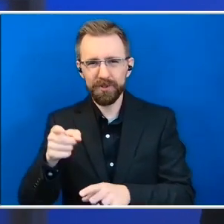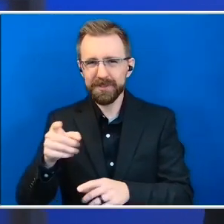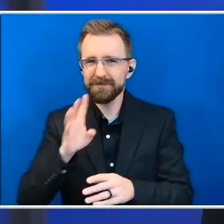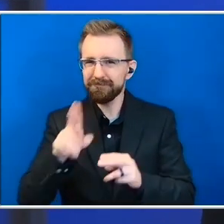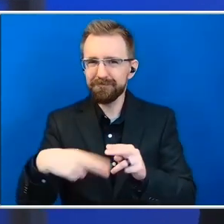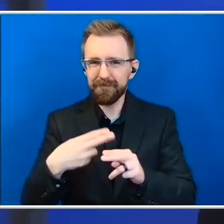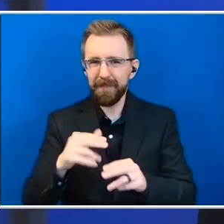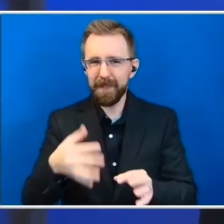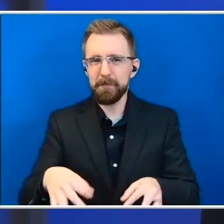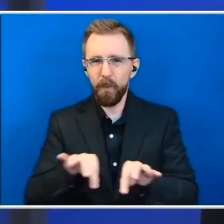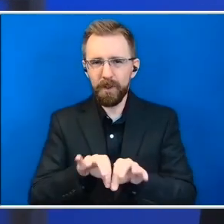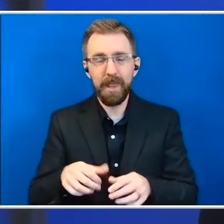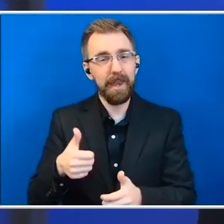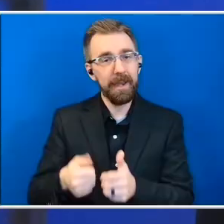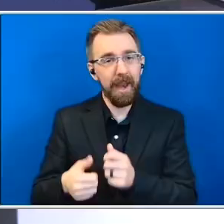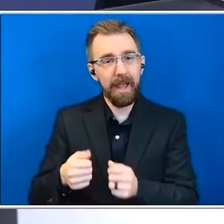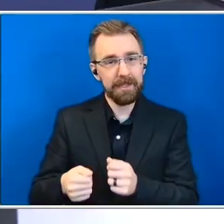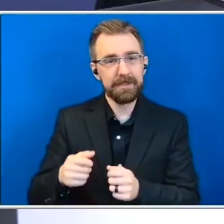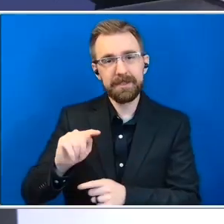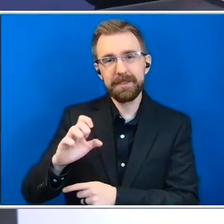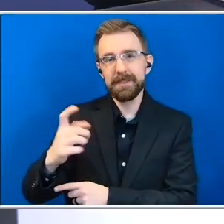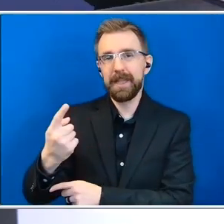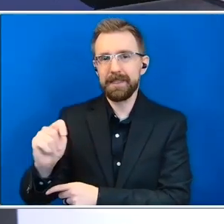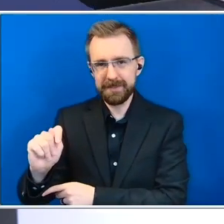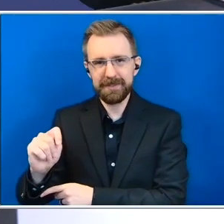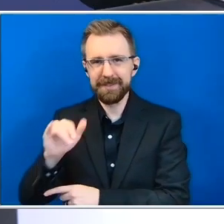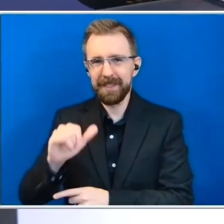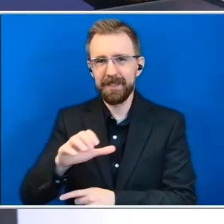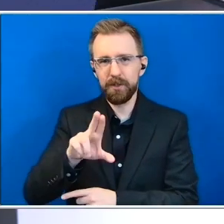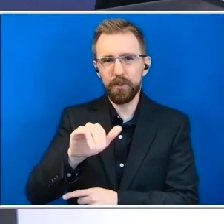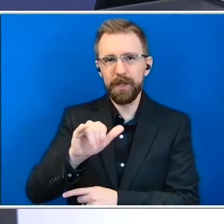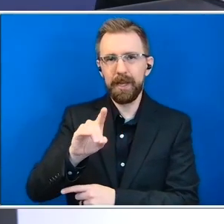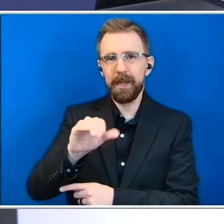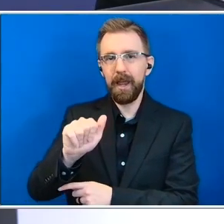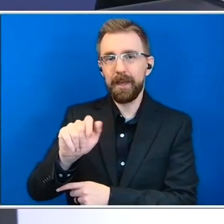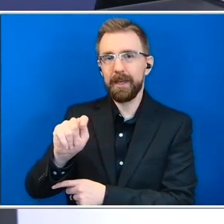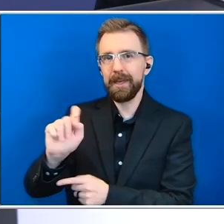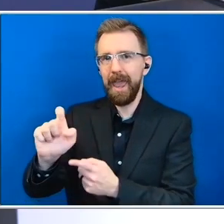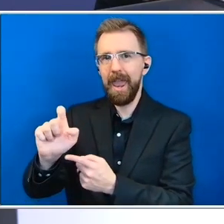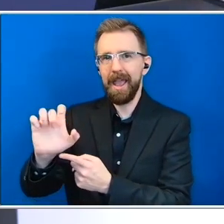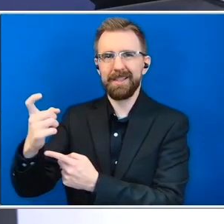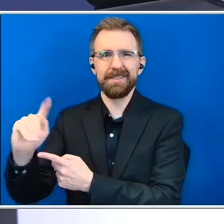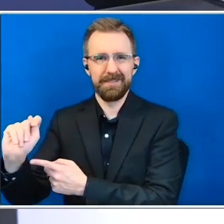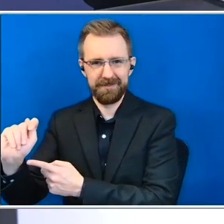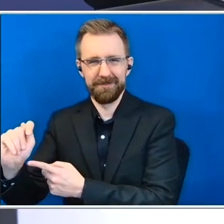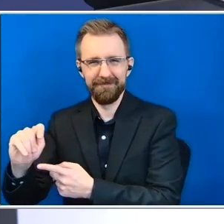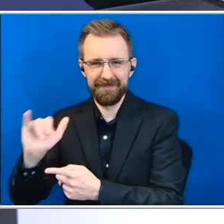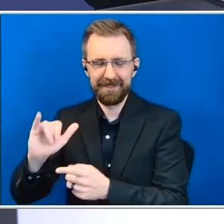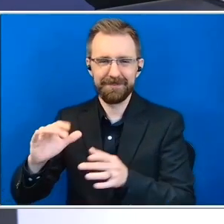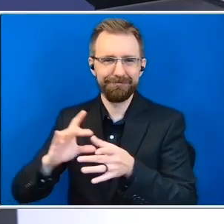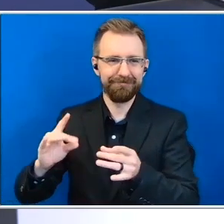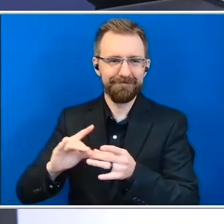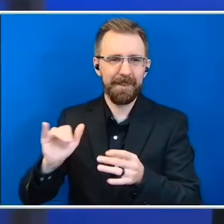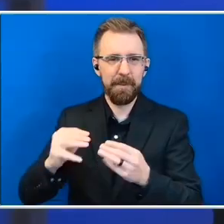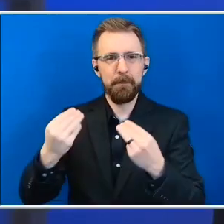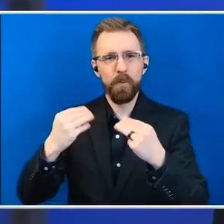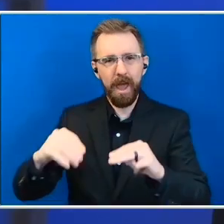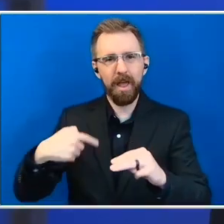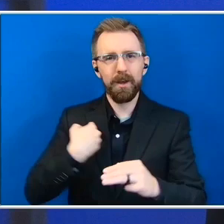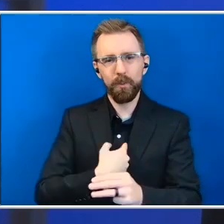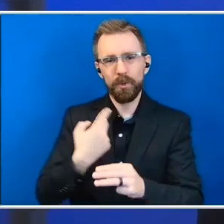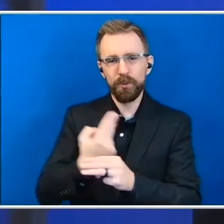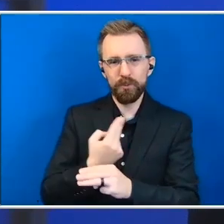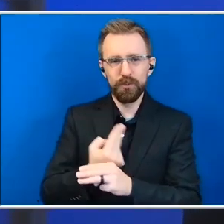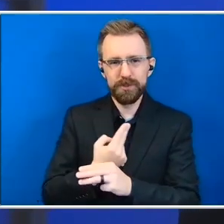for texting. That's good. That's the, texting is the modality that we use,